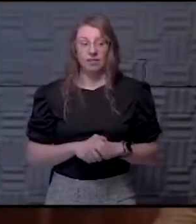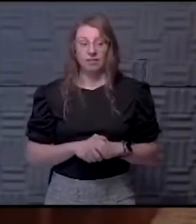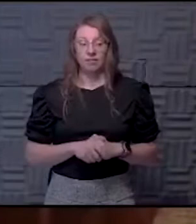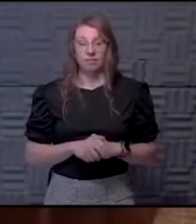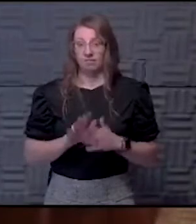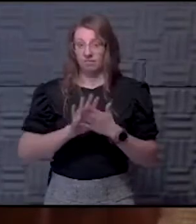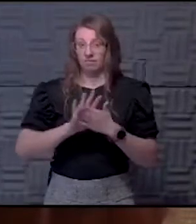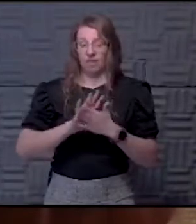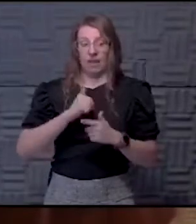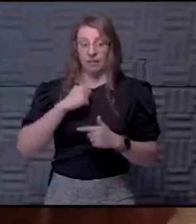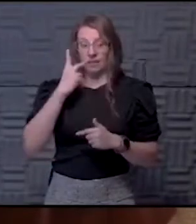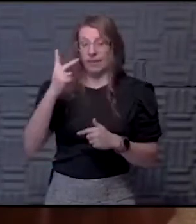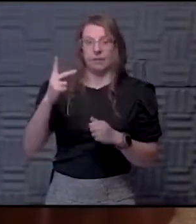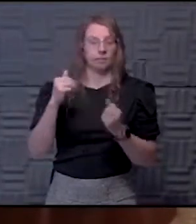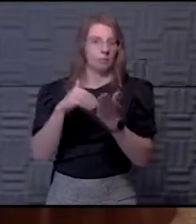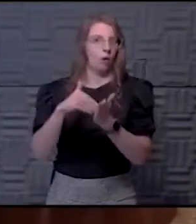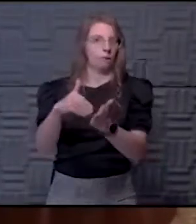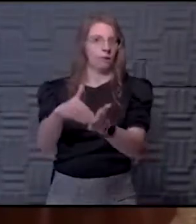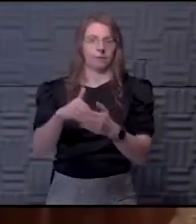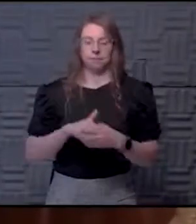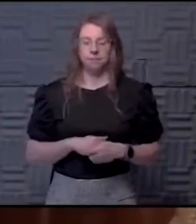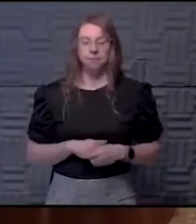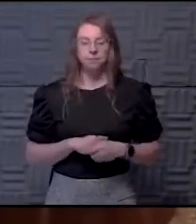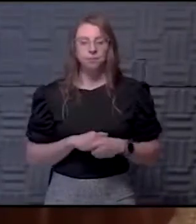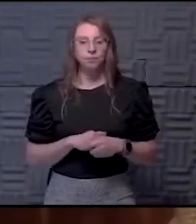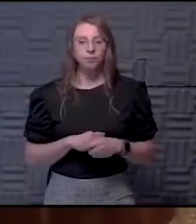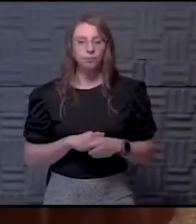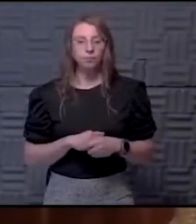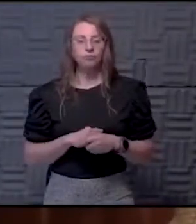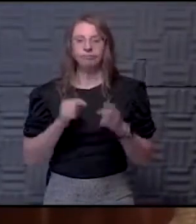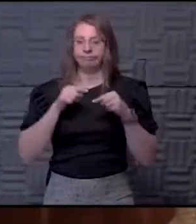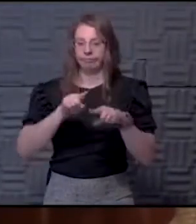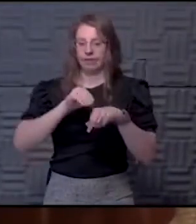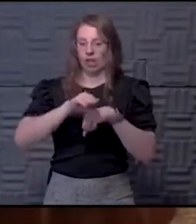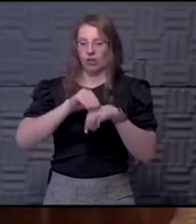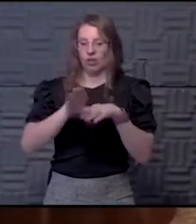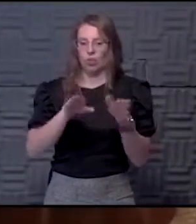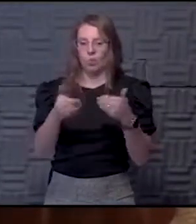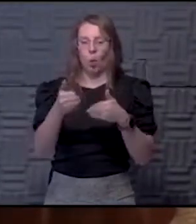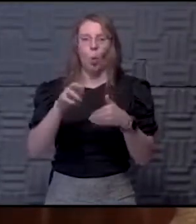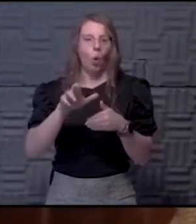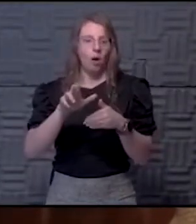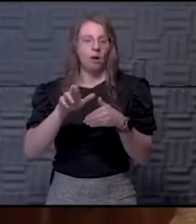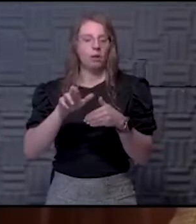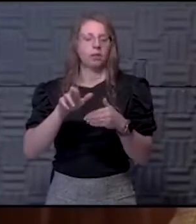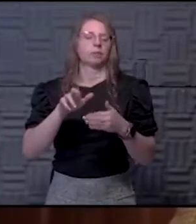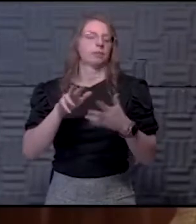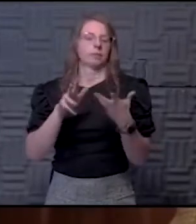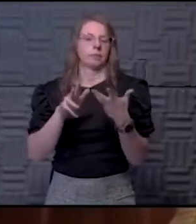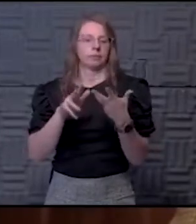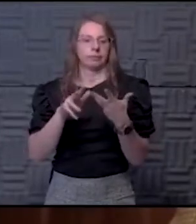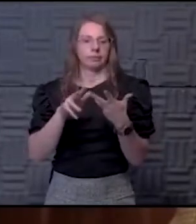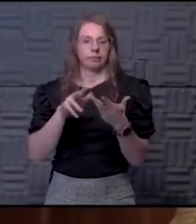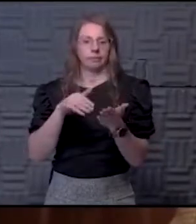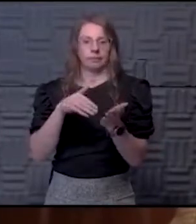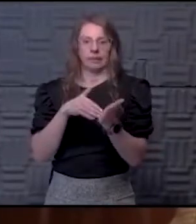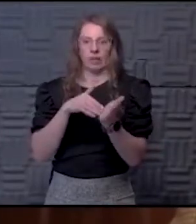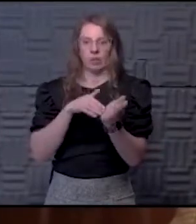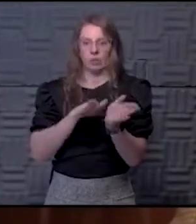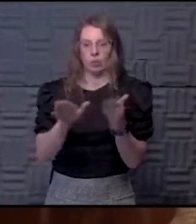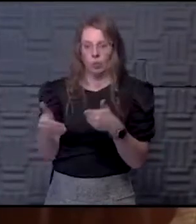and I have seen this so many times in the consultation room or the exam room where I have